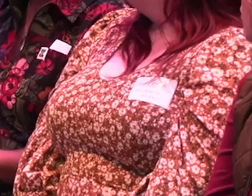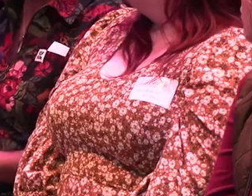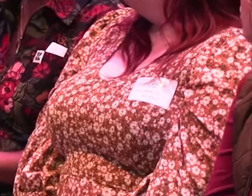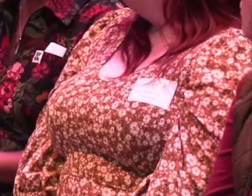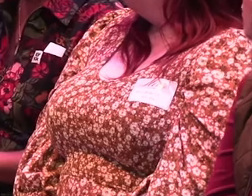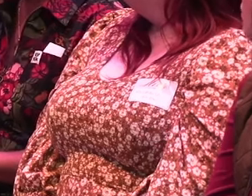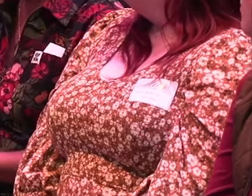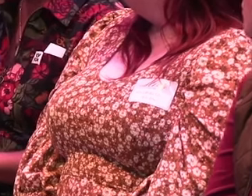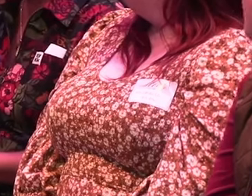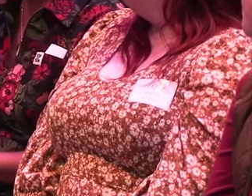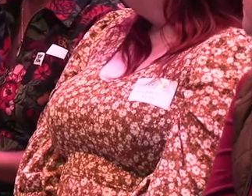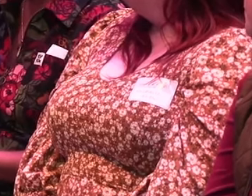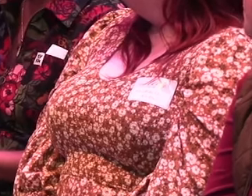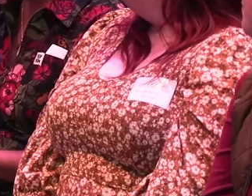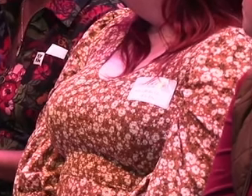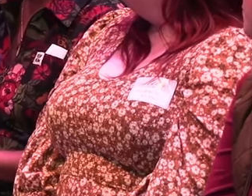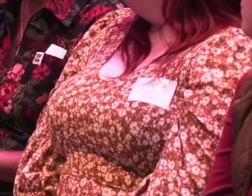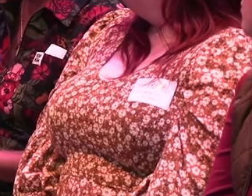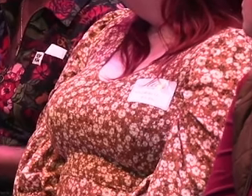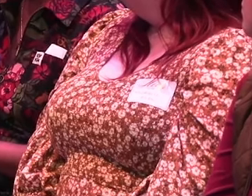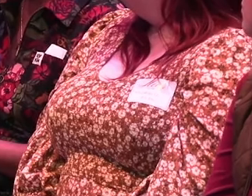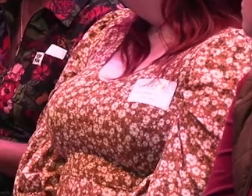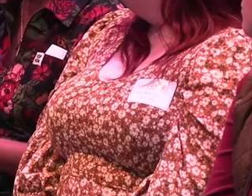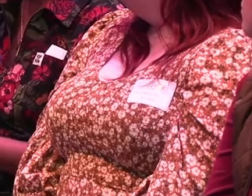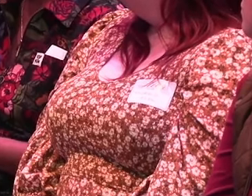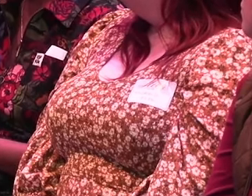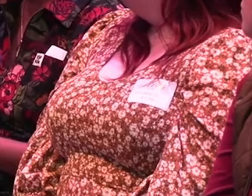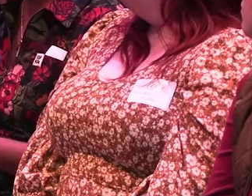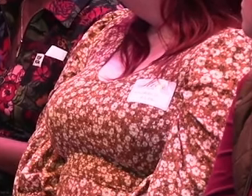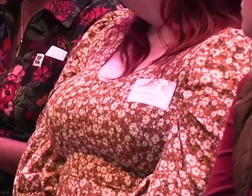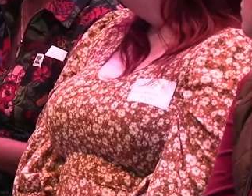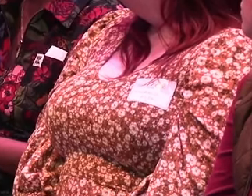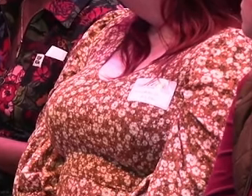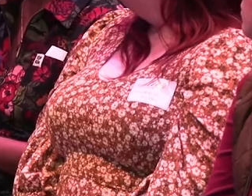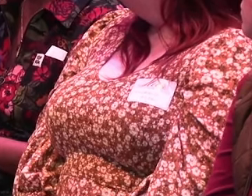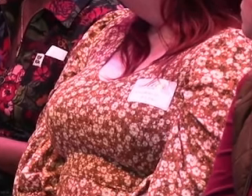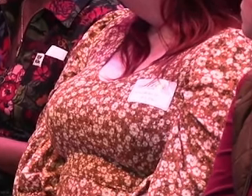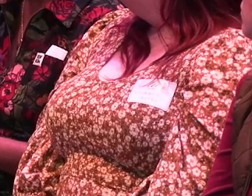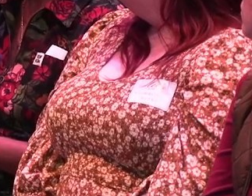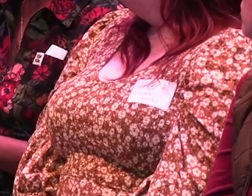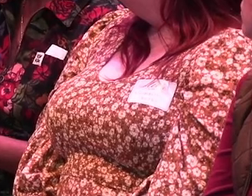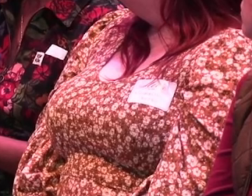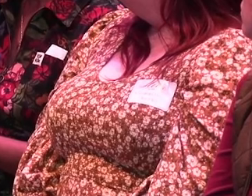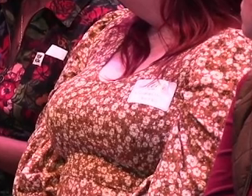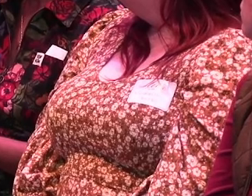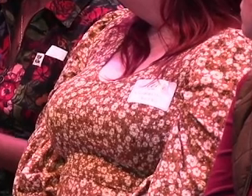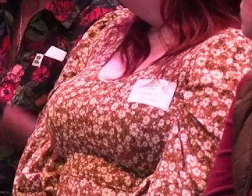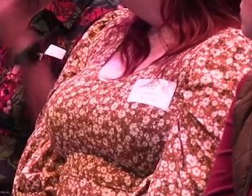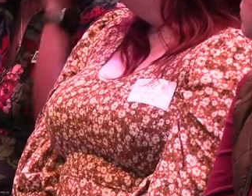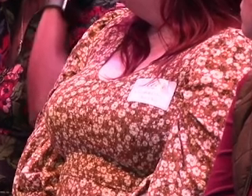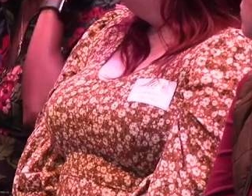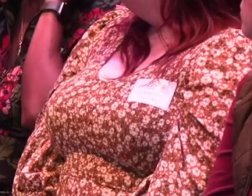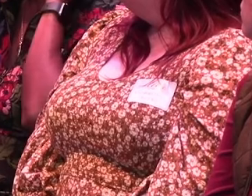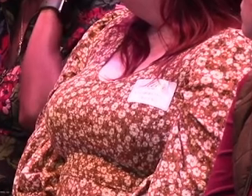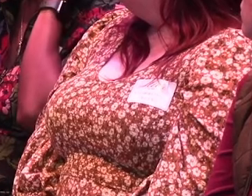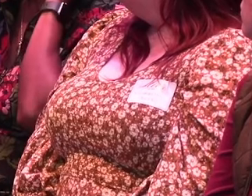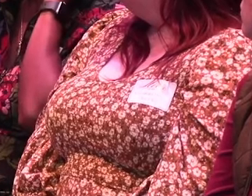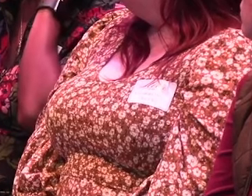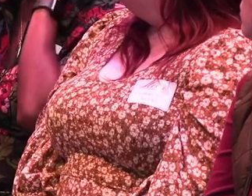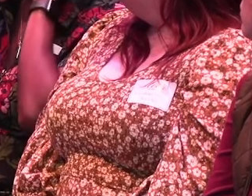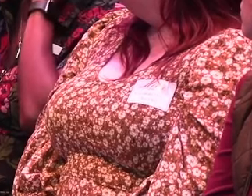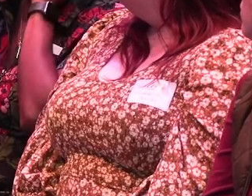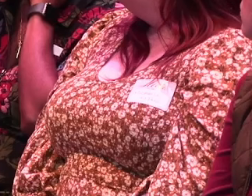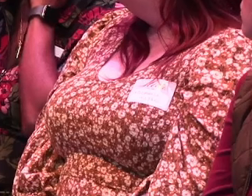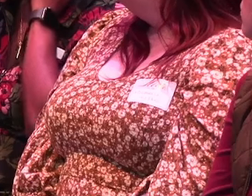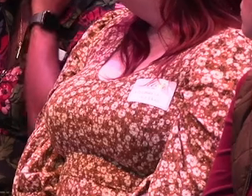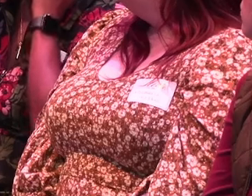model concept and the need for profitability, and really just wanted to uplift that, like, we live in this capitalistic society,